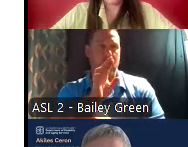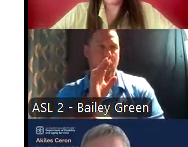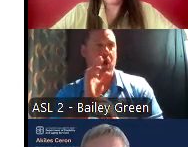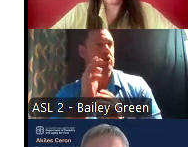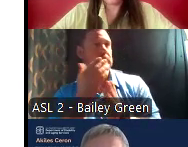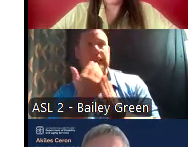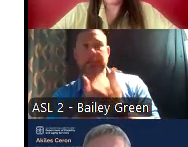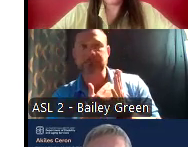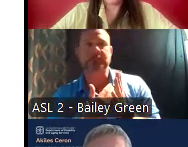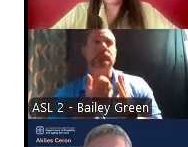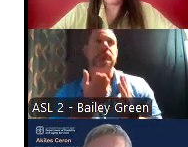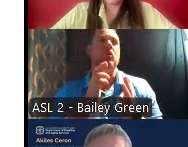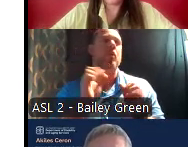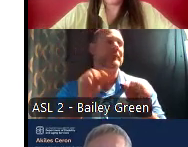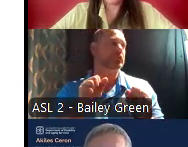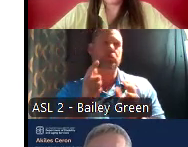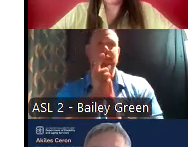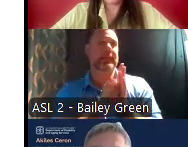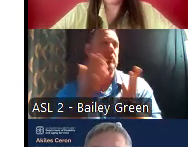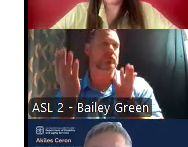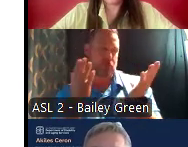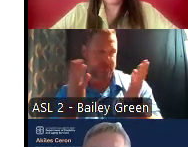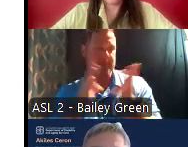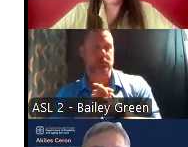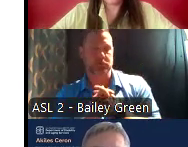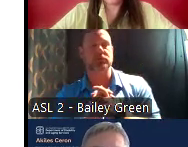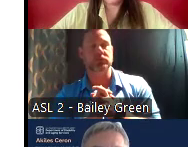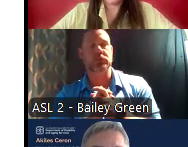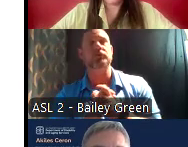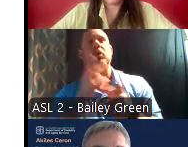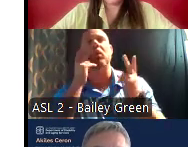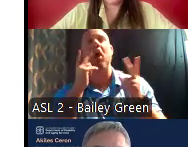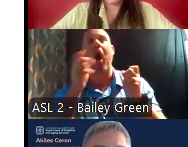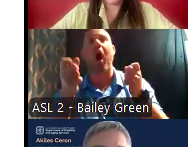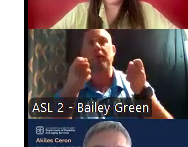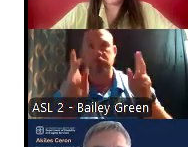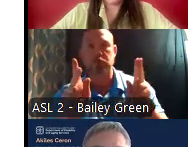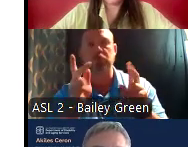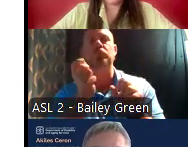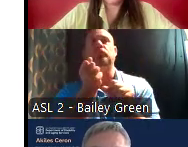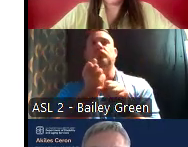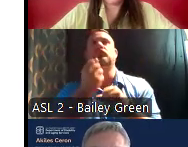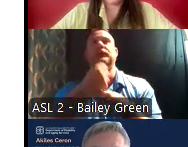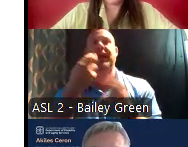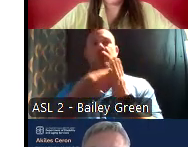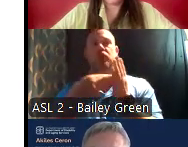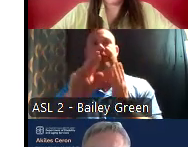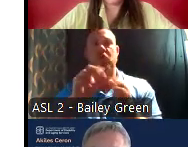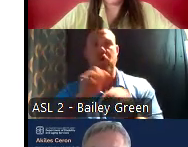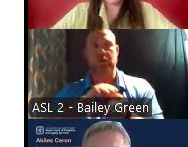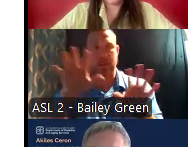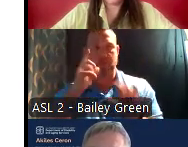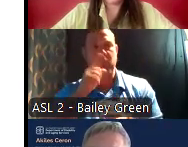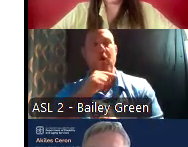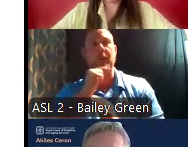list or potentially even to legal services. So we are looking at the opportunity to create referral networks for the public